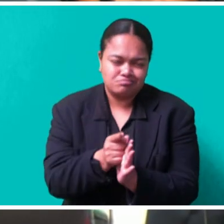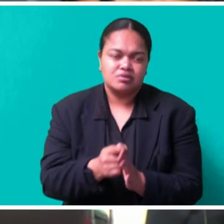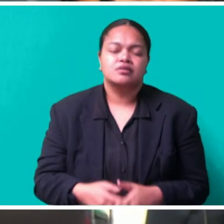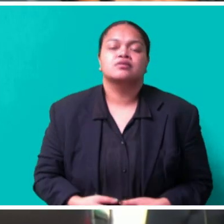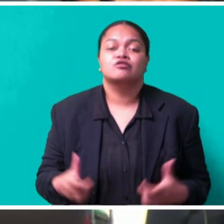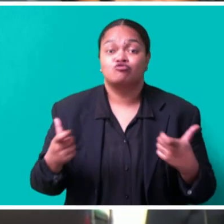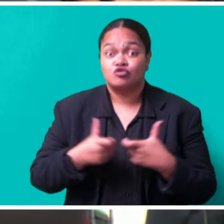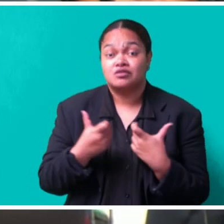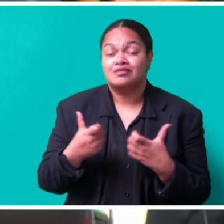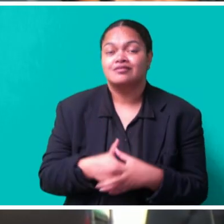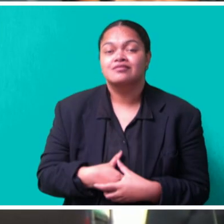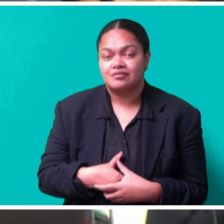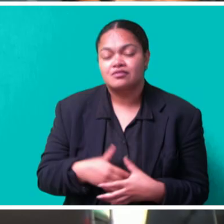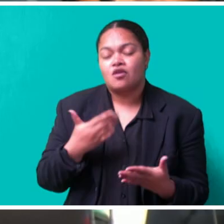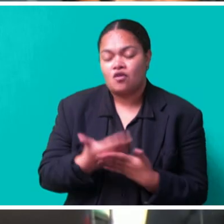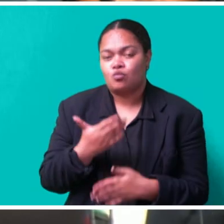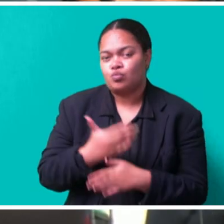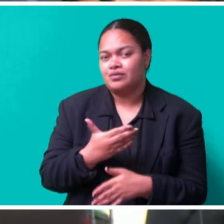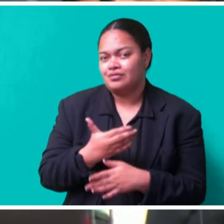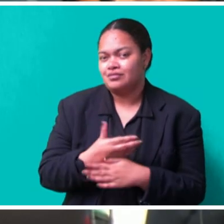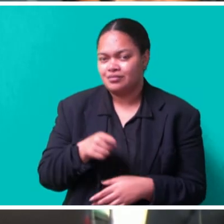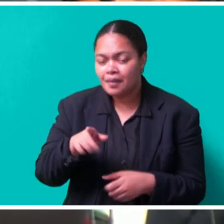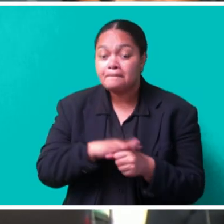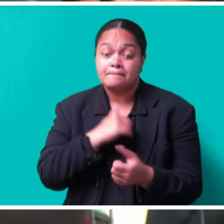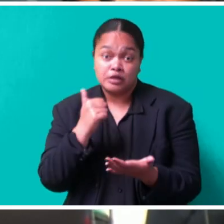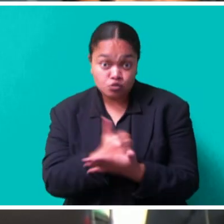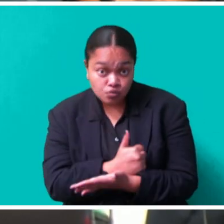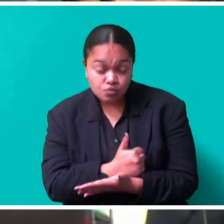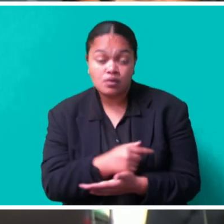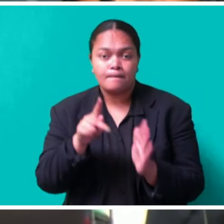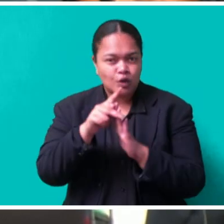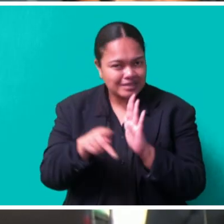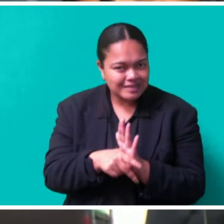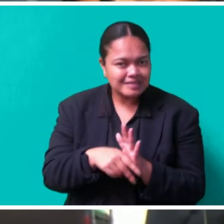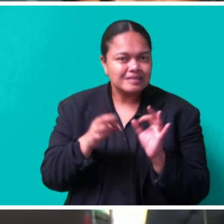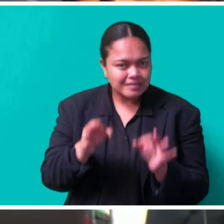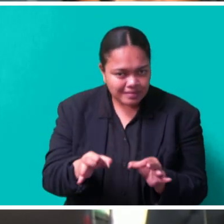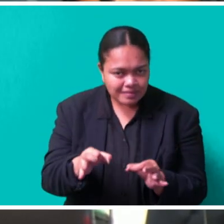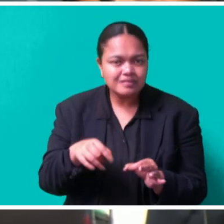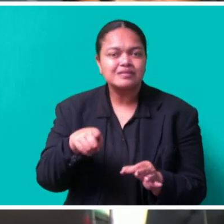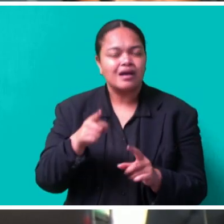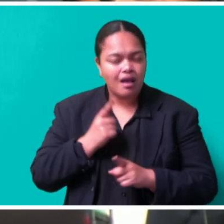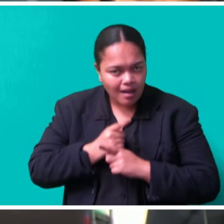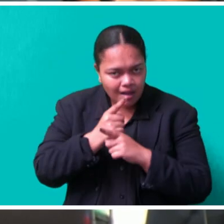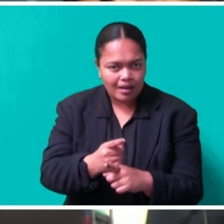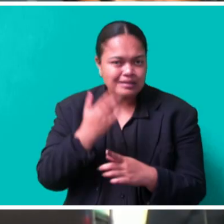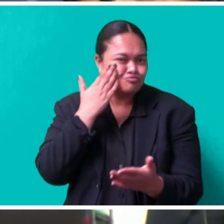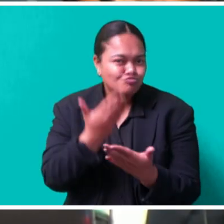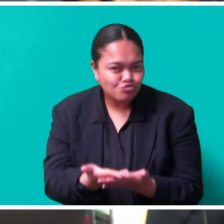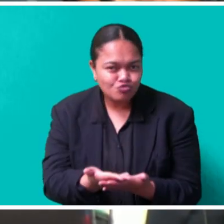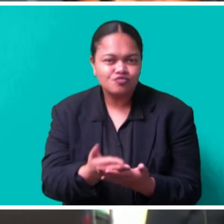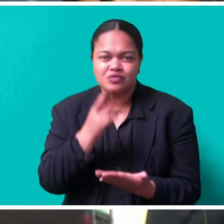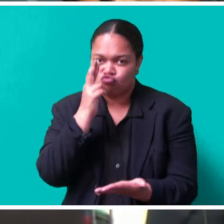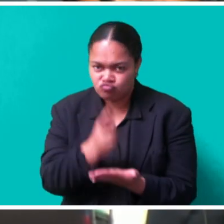challenging conditions on the ground. This will ensure that policy decisions continue to be guided by evidence, real-time